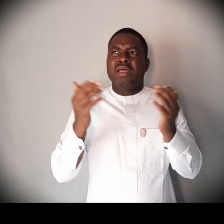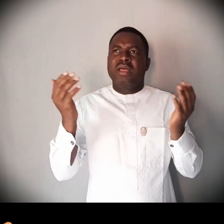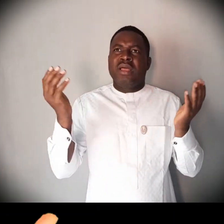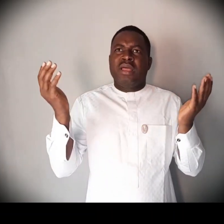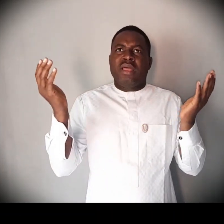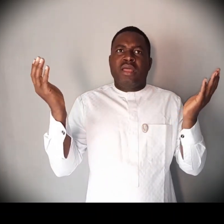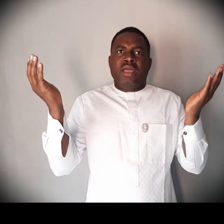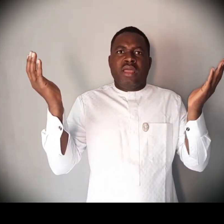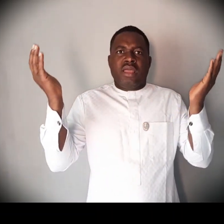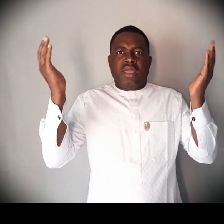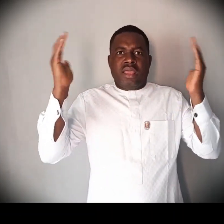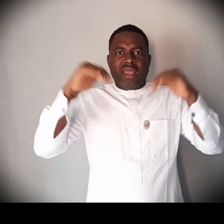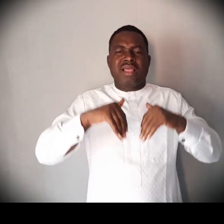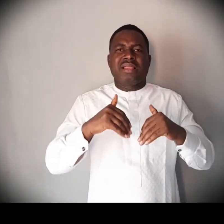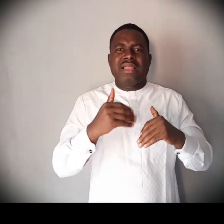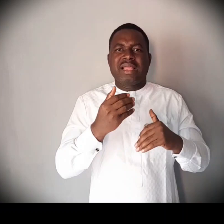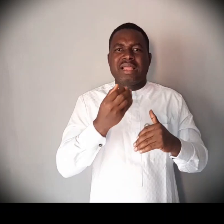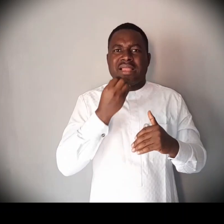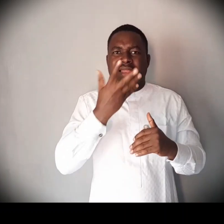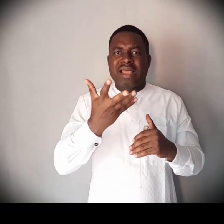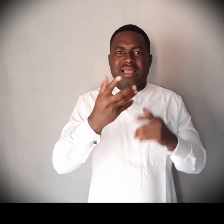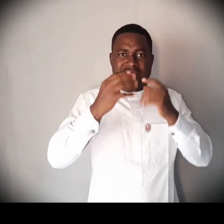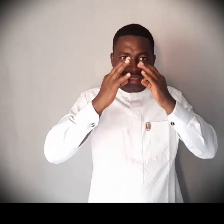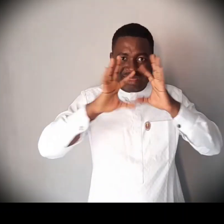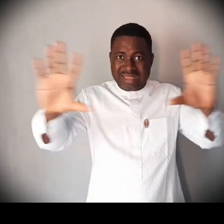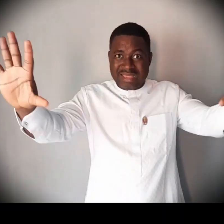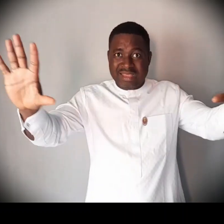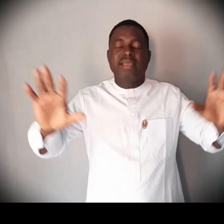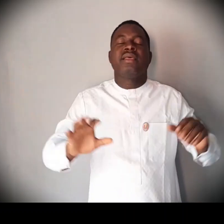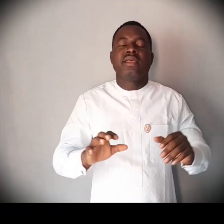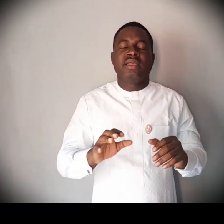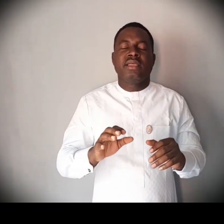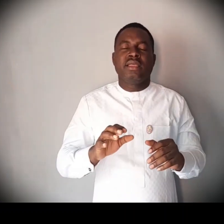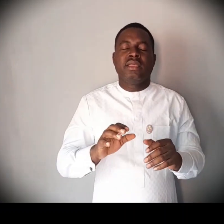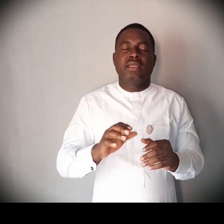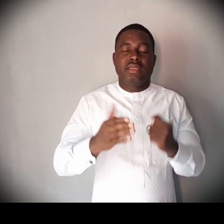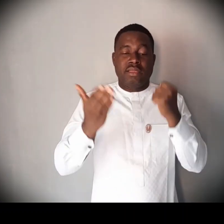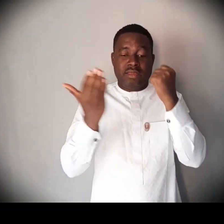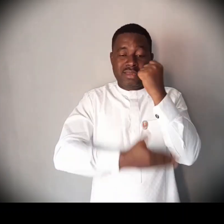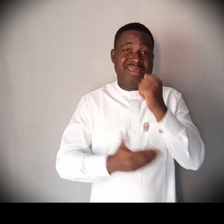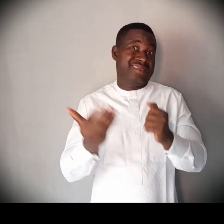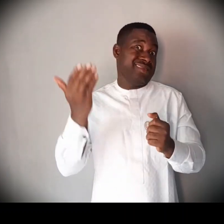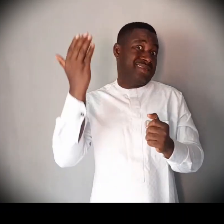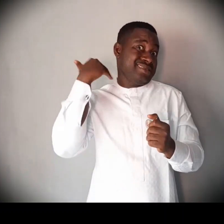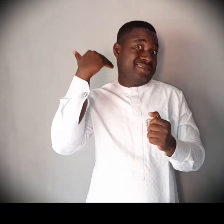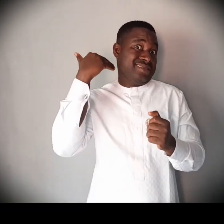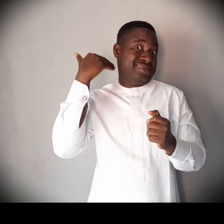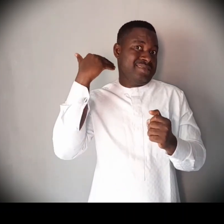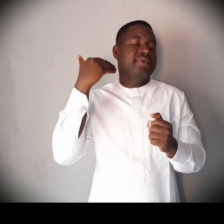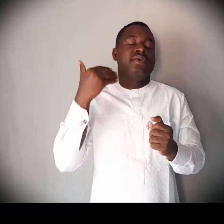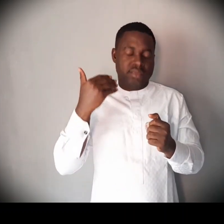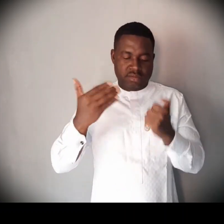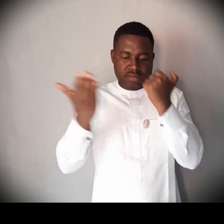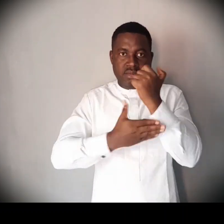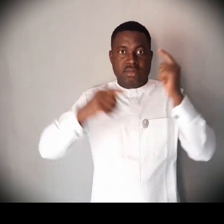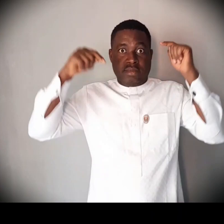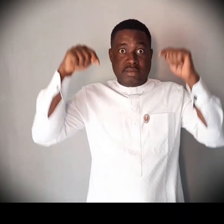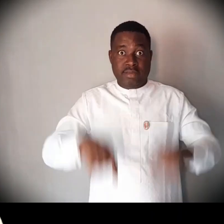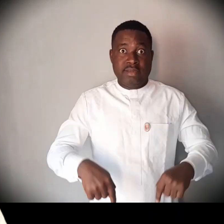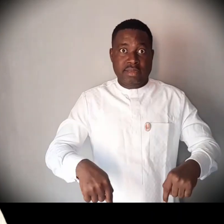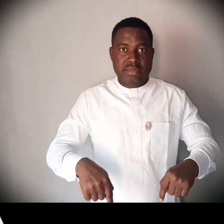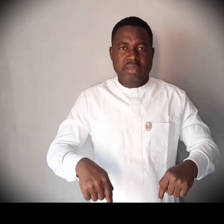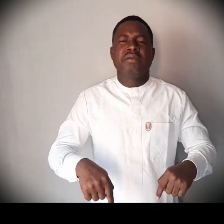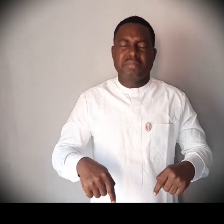between 2022 and 2032 as the International Decade of Indigenous Languages,